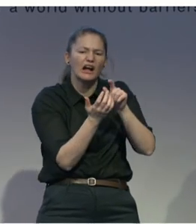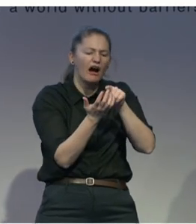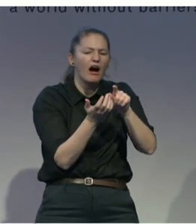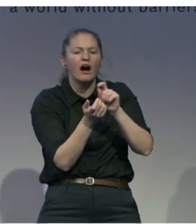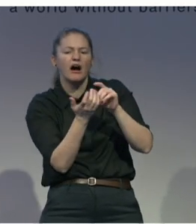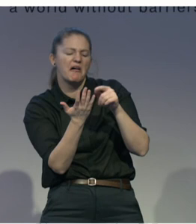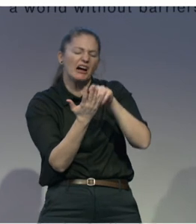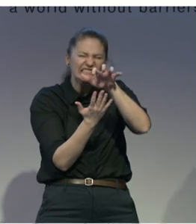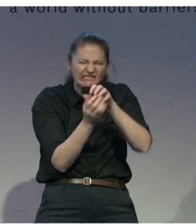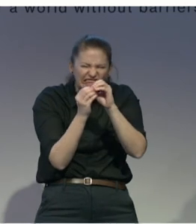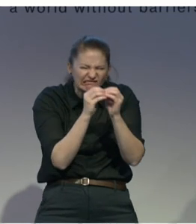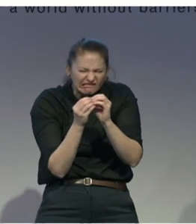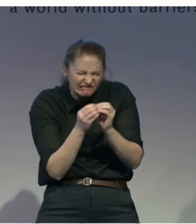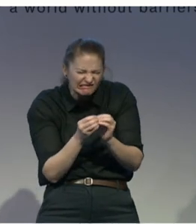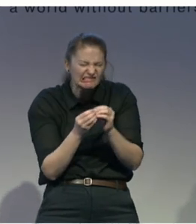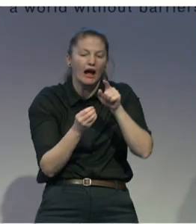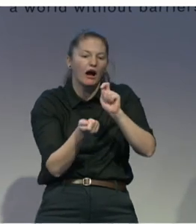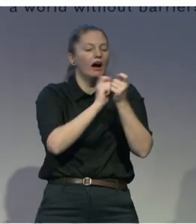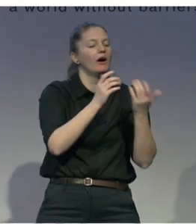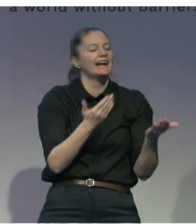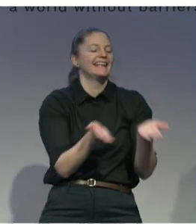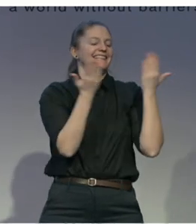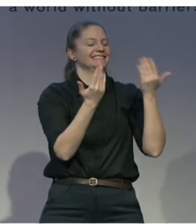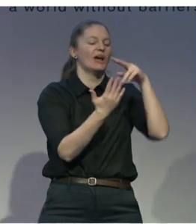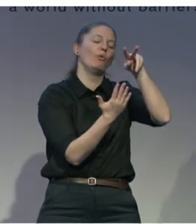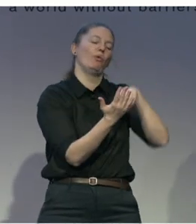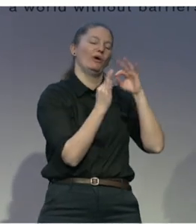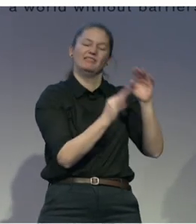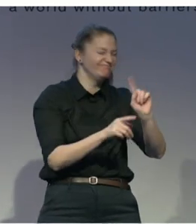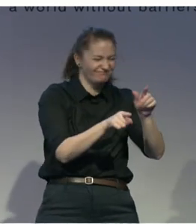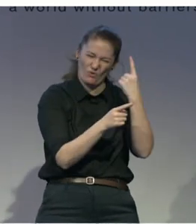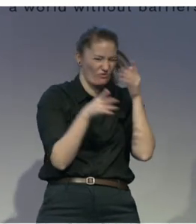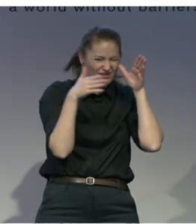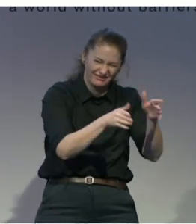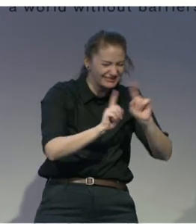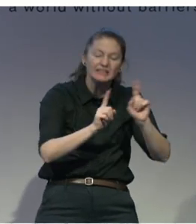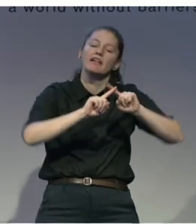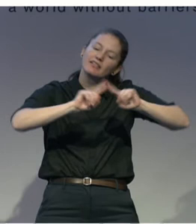validation team. They want that if the things are going to be done,